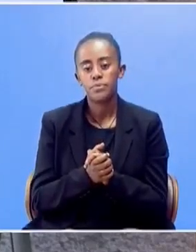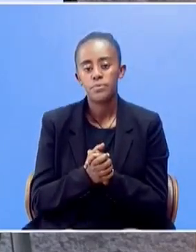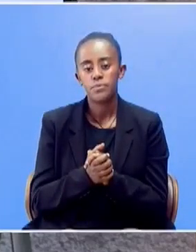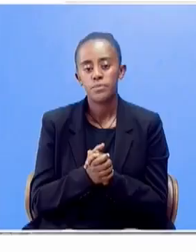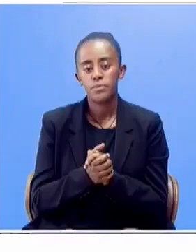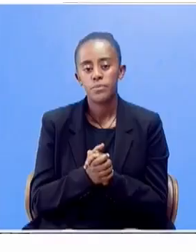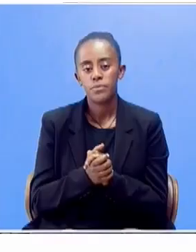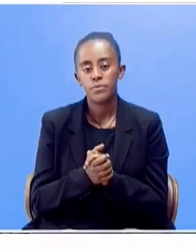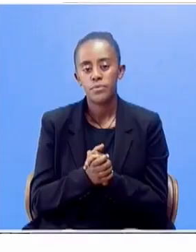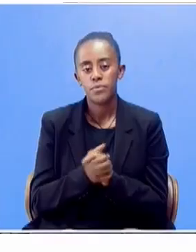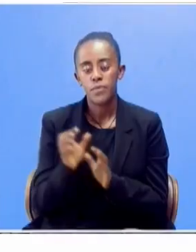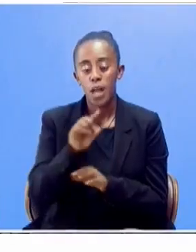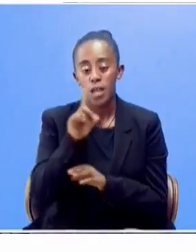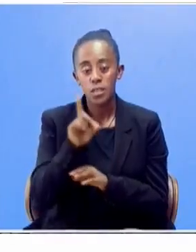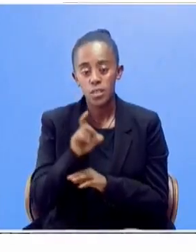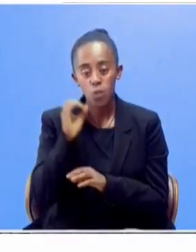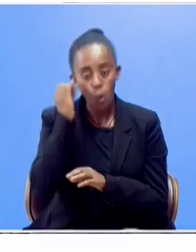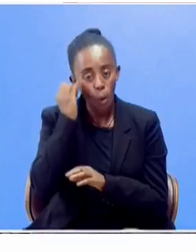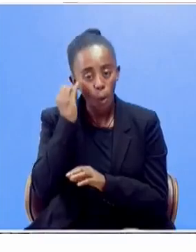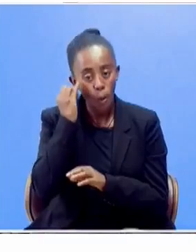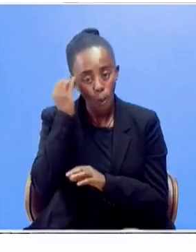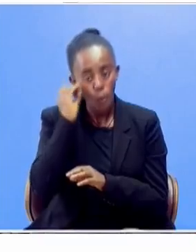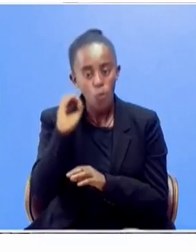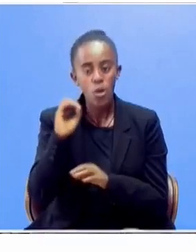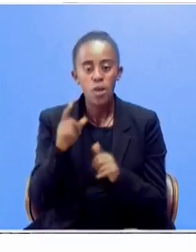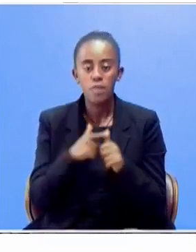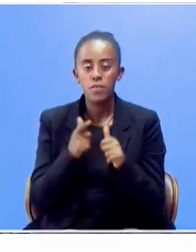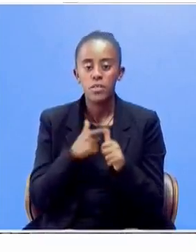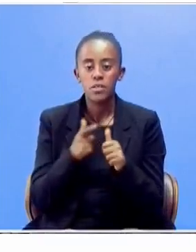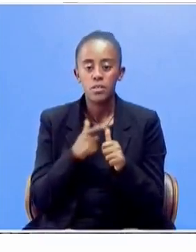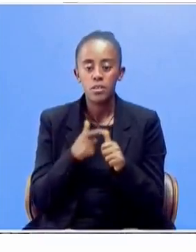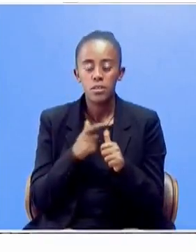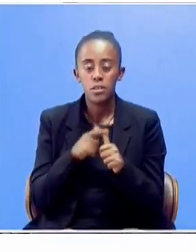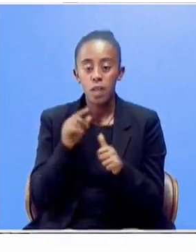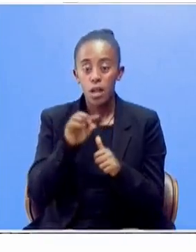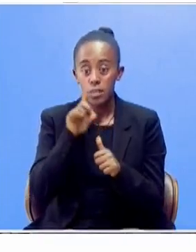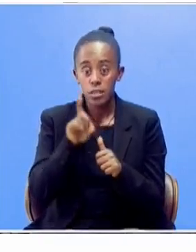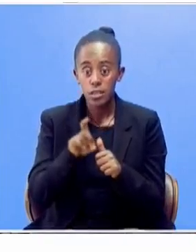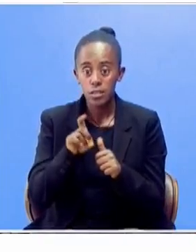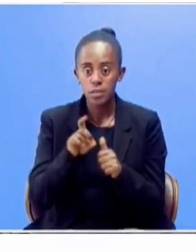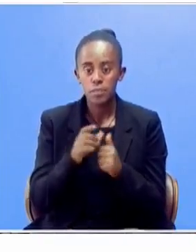Asking for an opinion is the first one. Asking